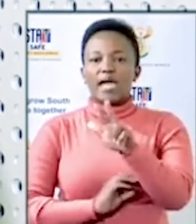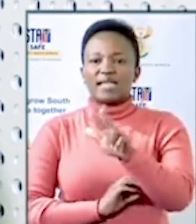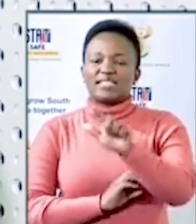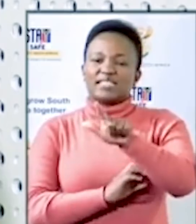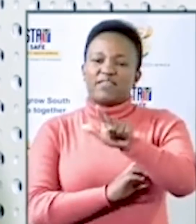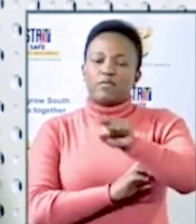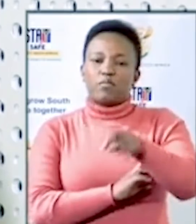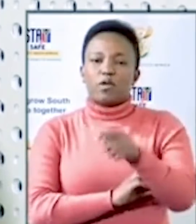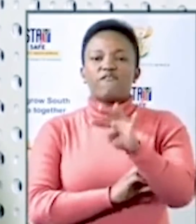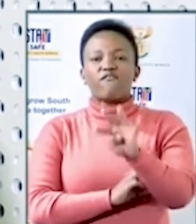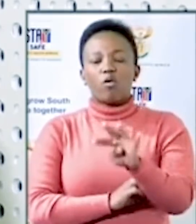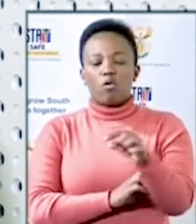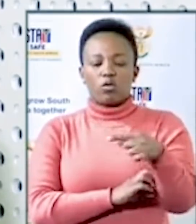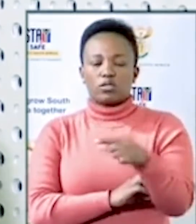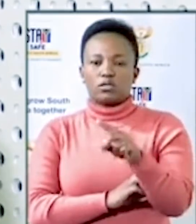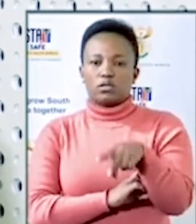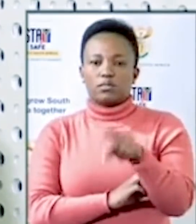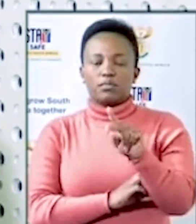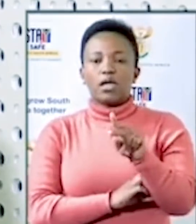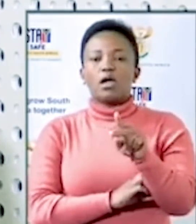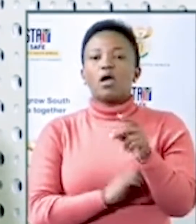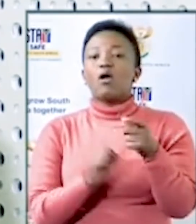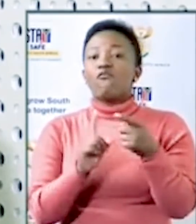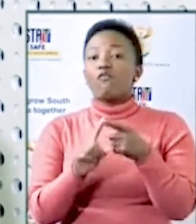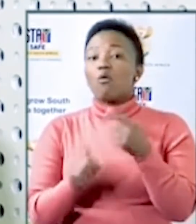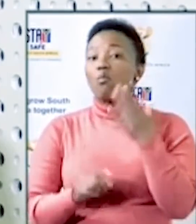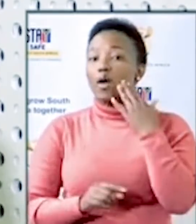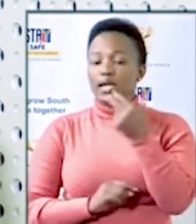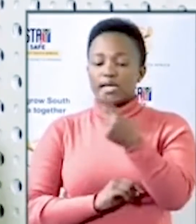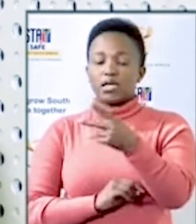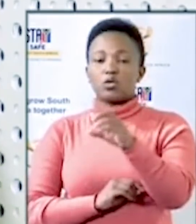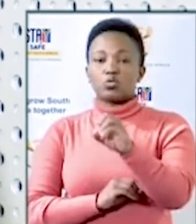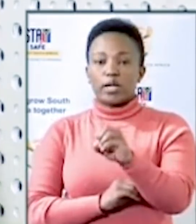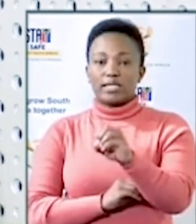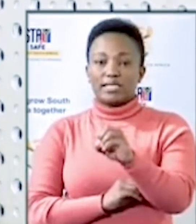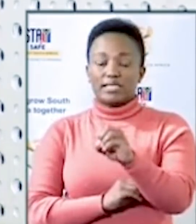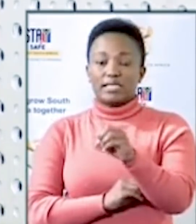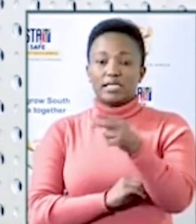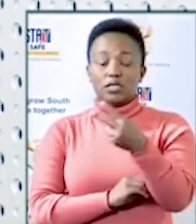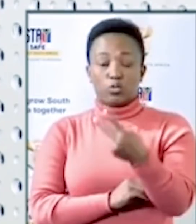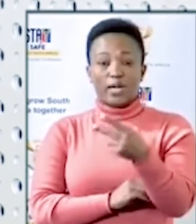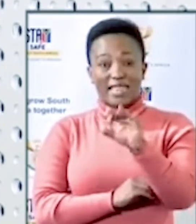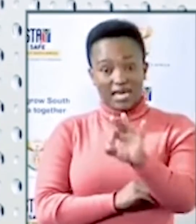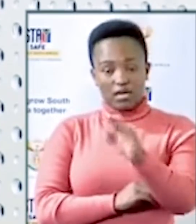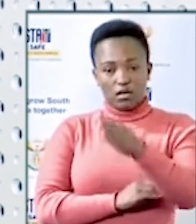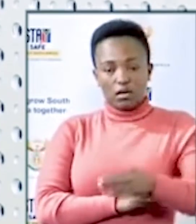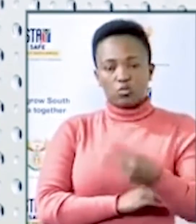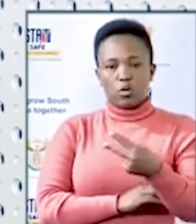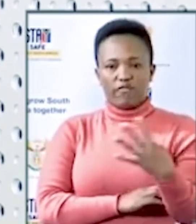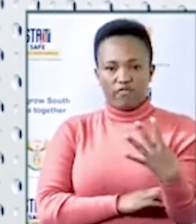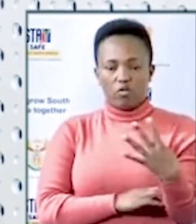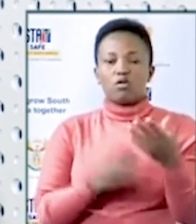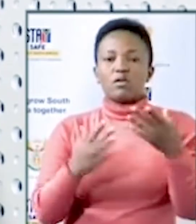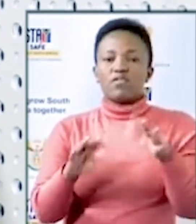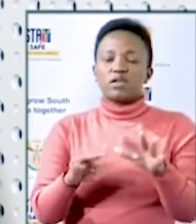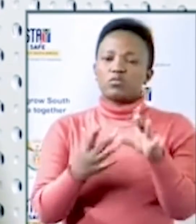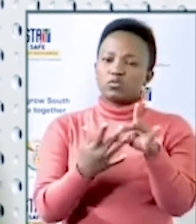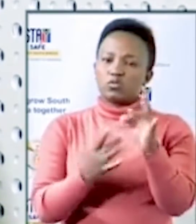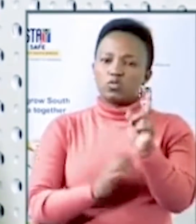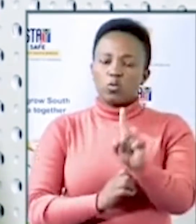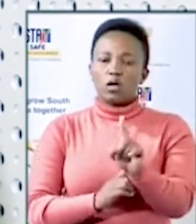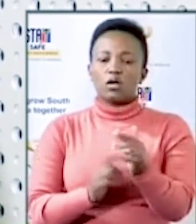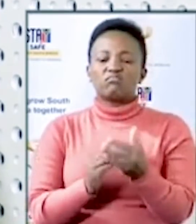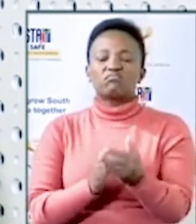87.4% of GDP in 2023-24. Cabinet has also adopted a target of a primary surplus